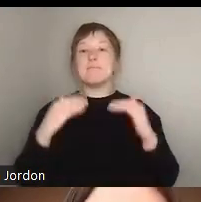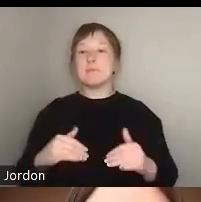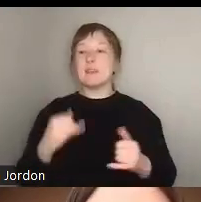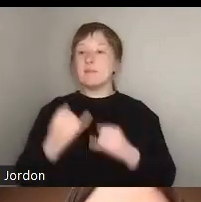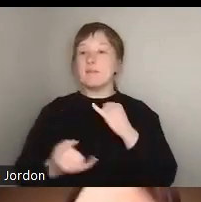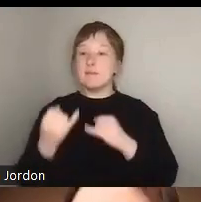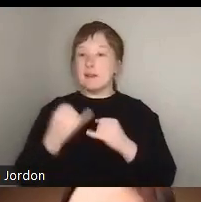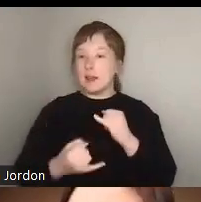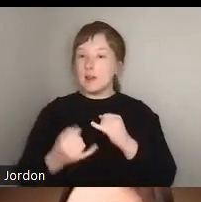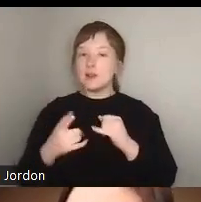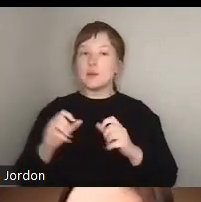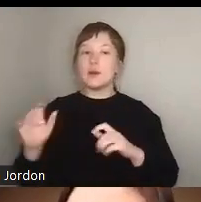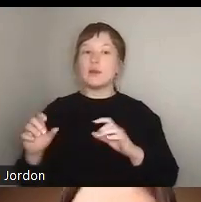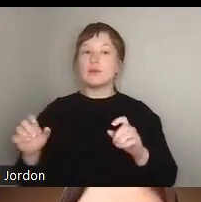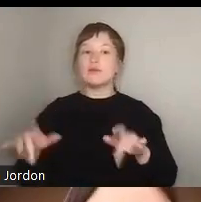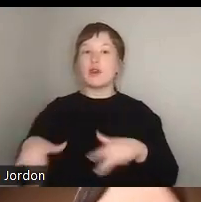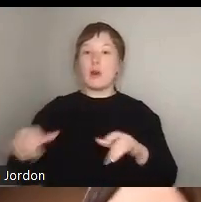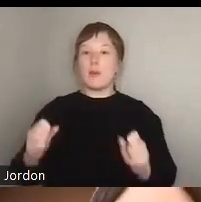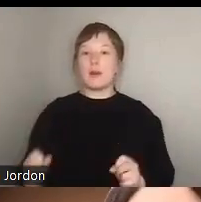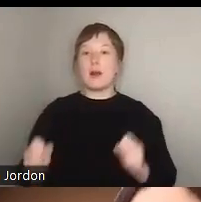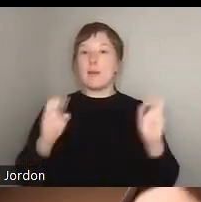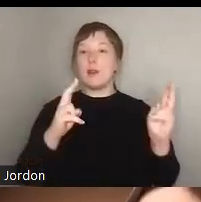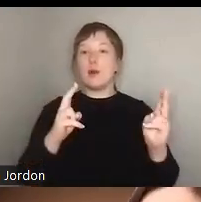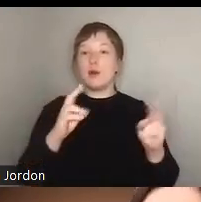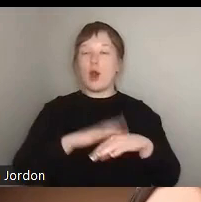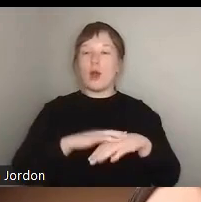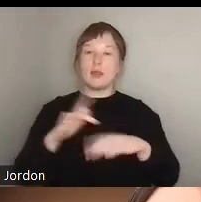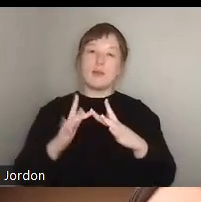will be uploaded onto our website.